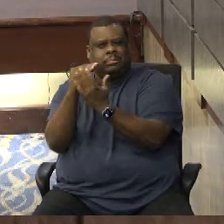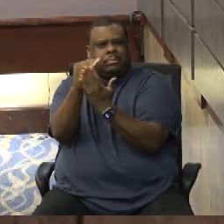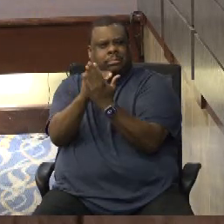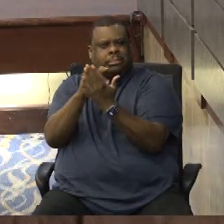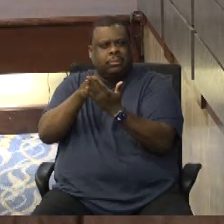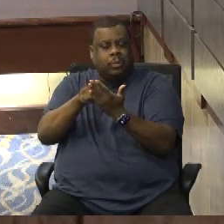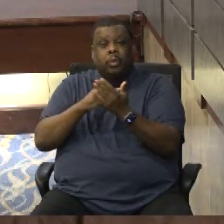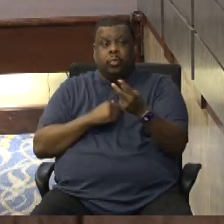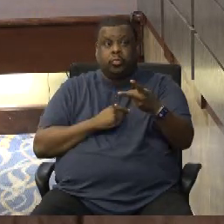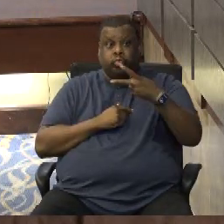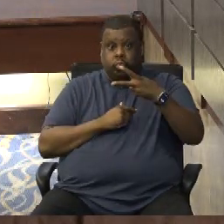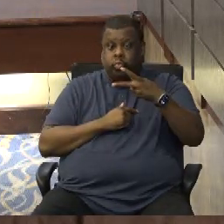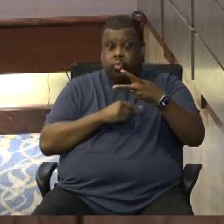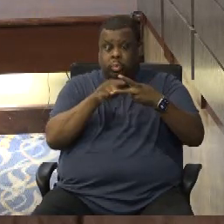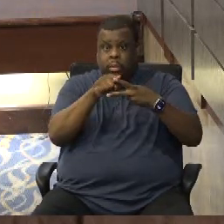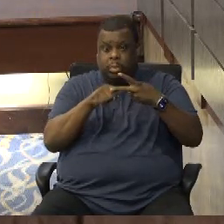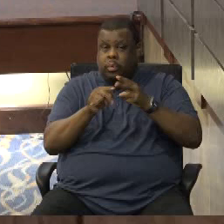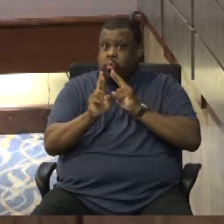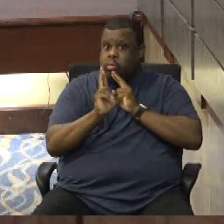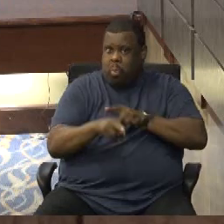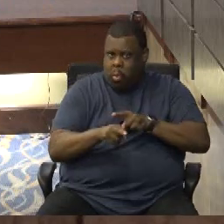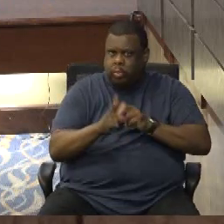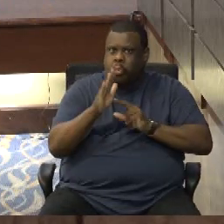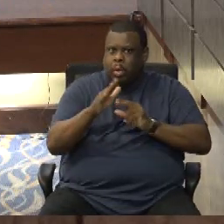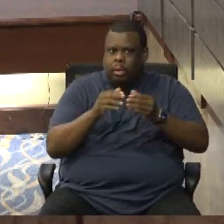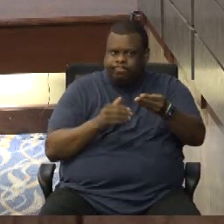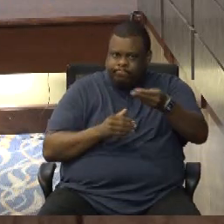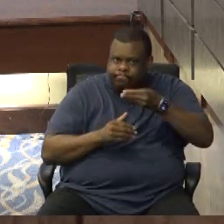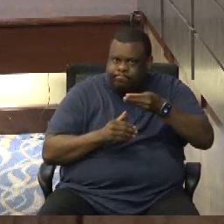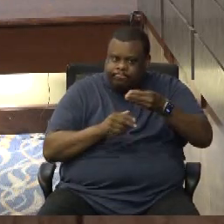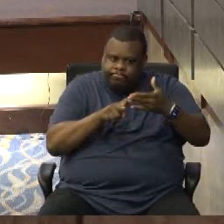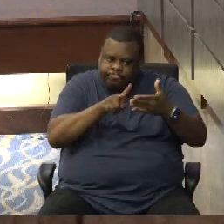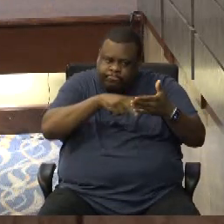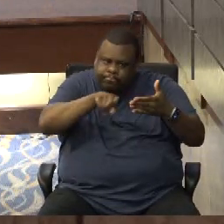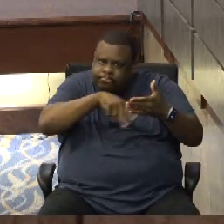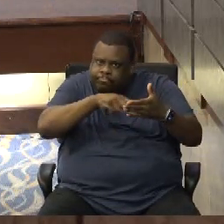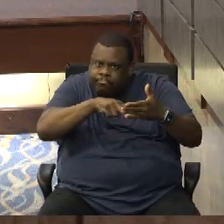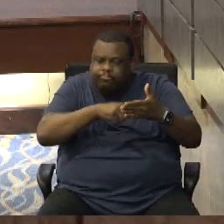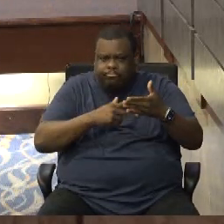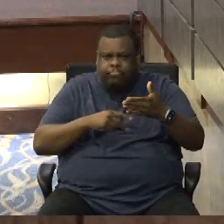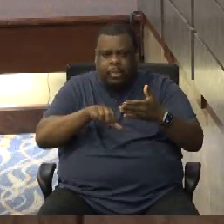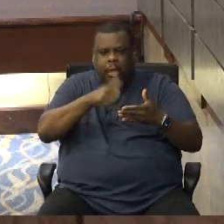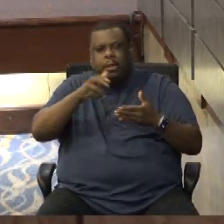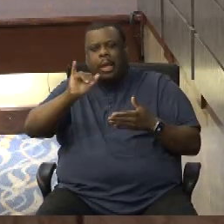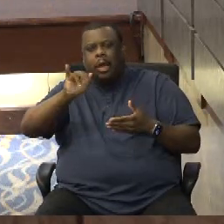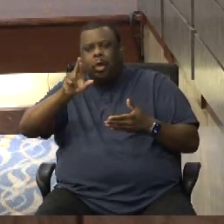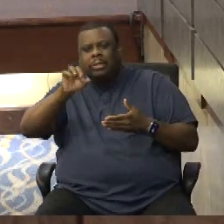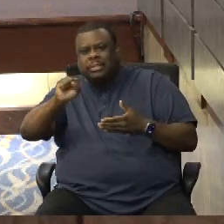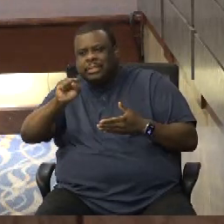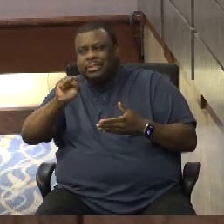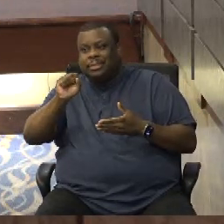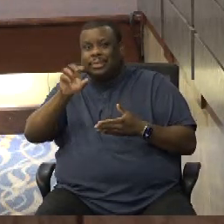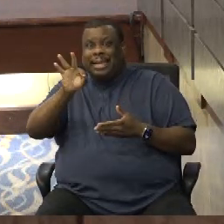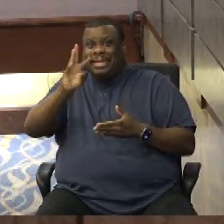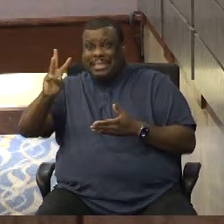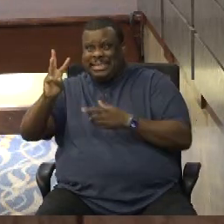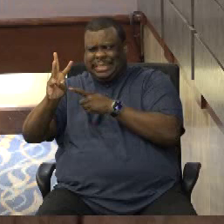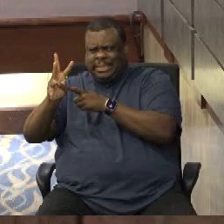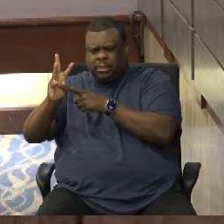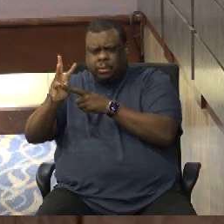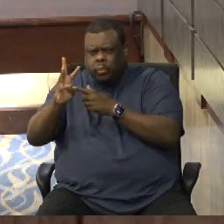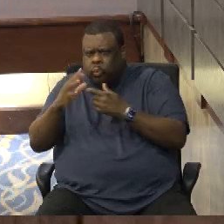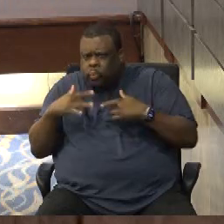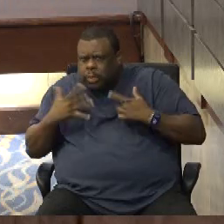there are two informal reports for your review and consideration. IR 696, which provides an update on the